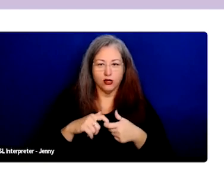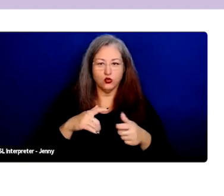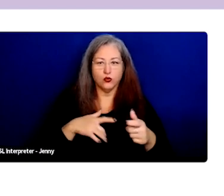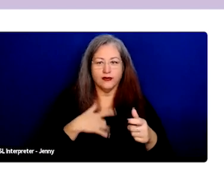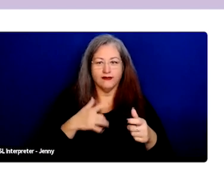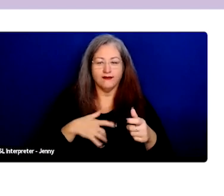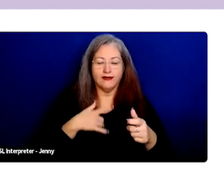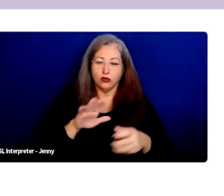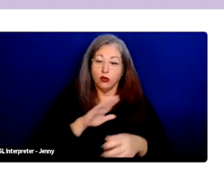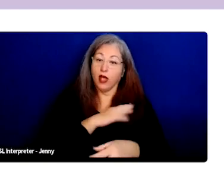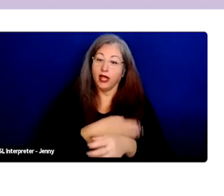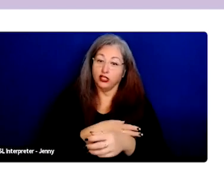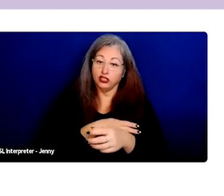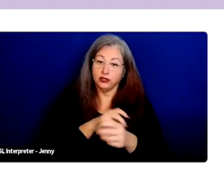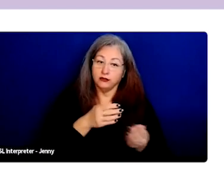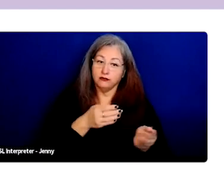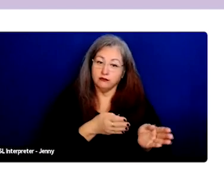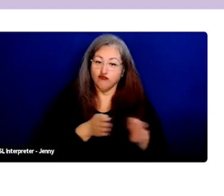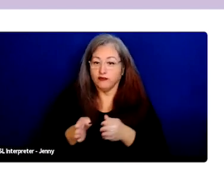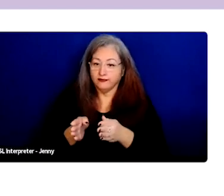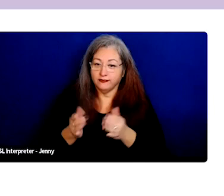shift in your energy.